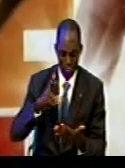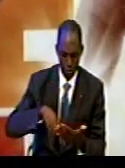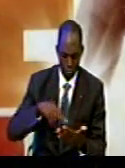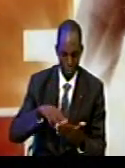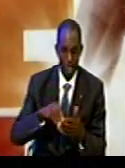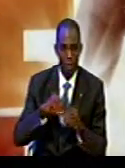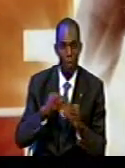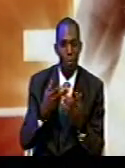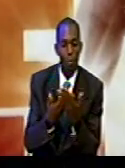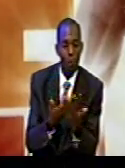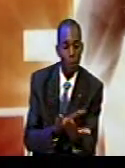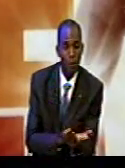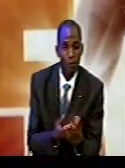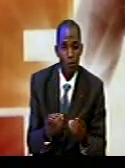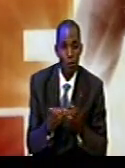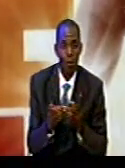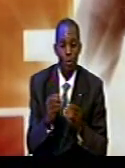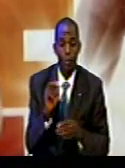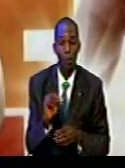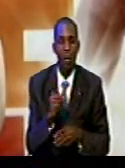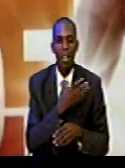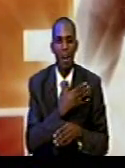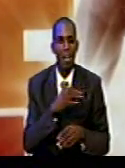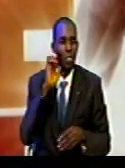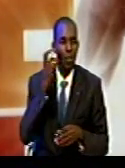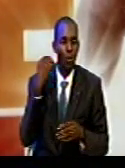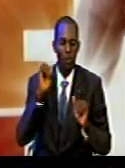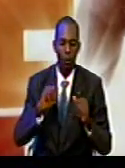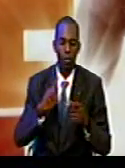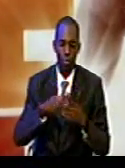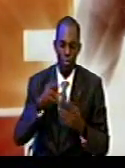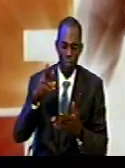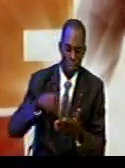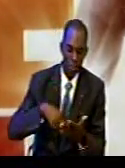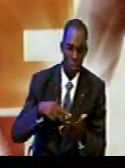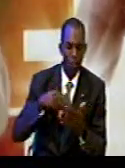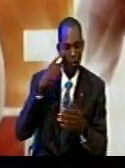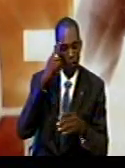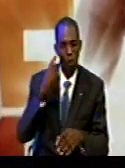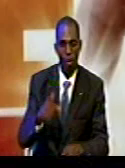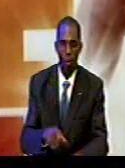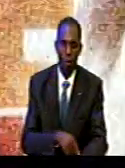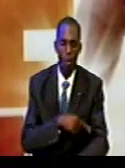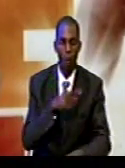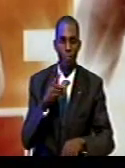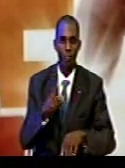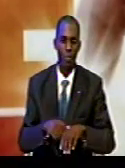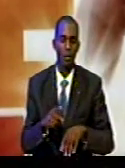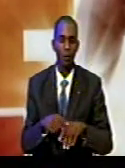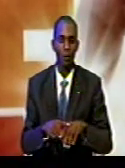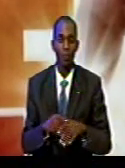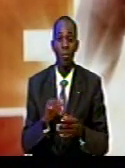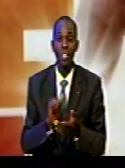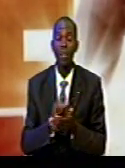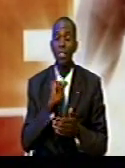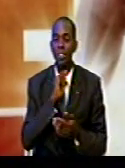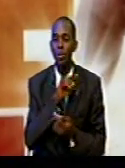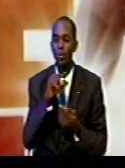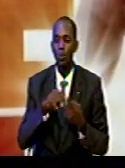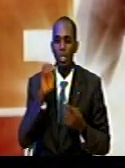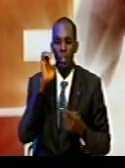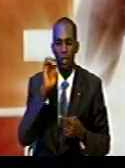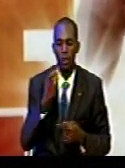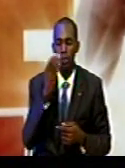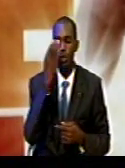to discover that I can read when I during my devotion, and I was able to read beyond the limits